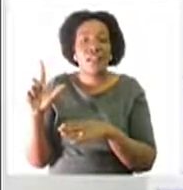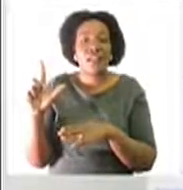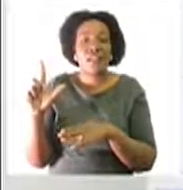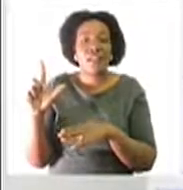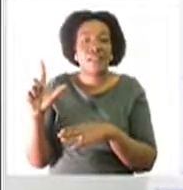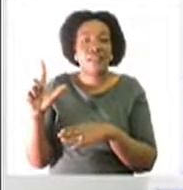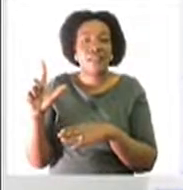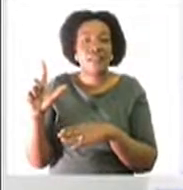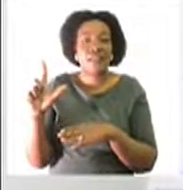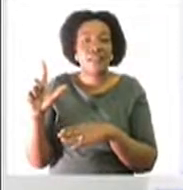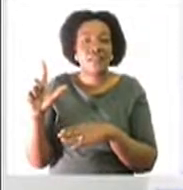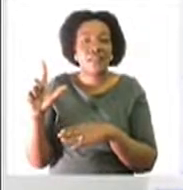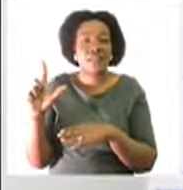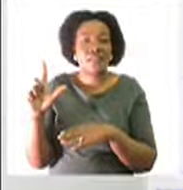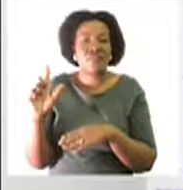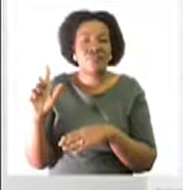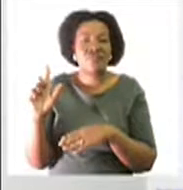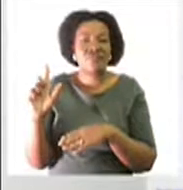word.